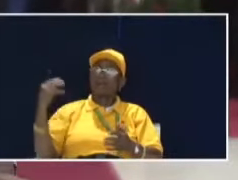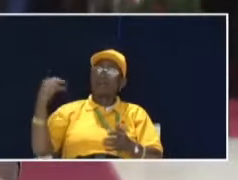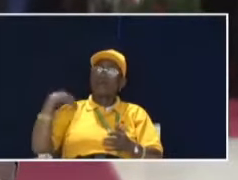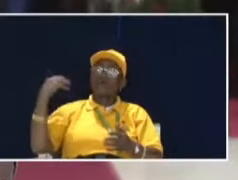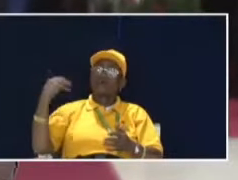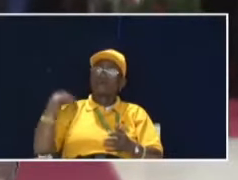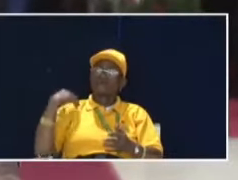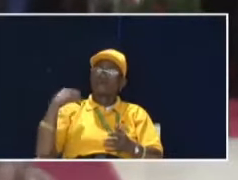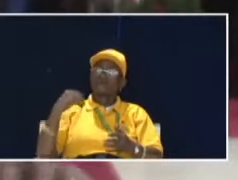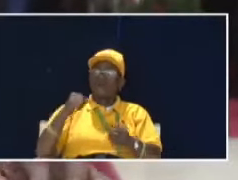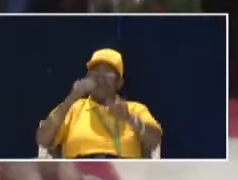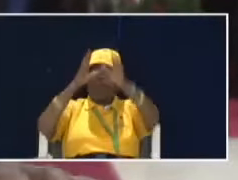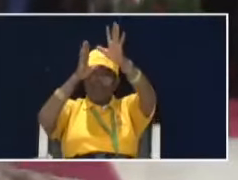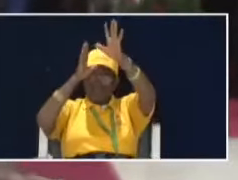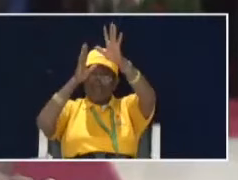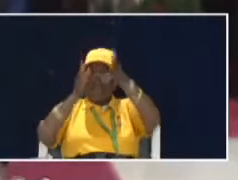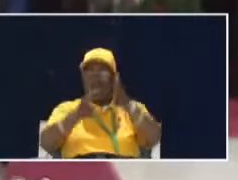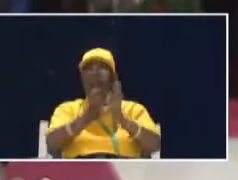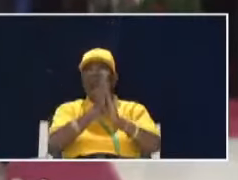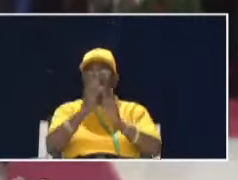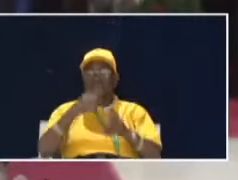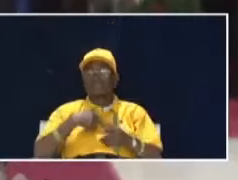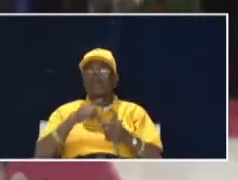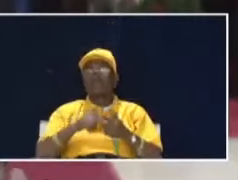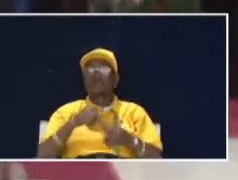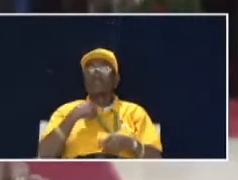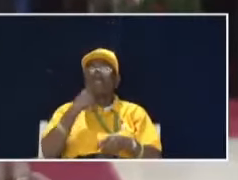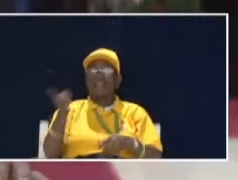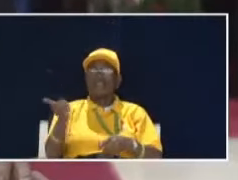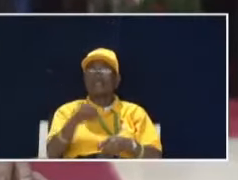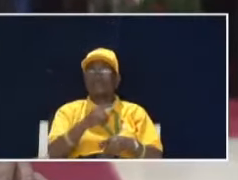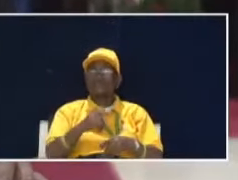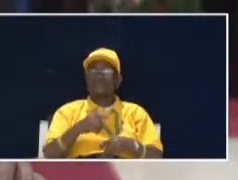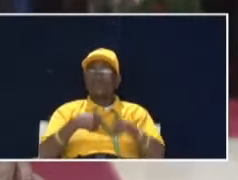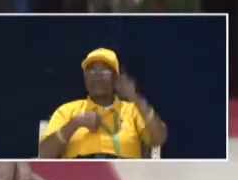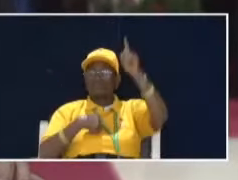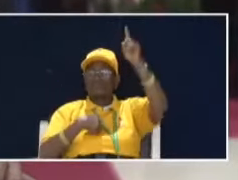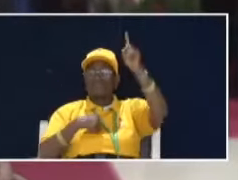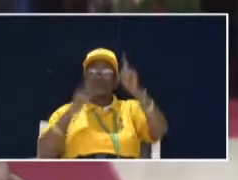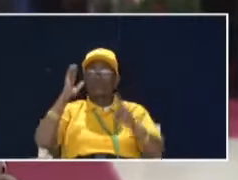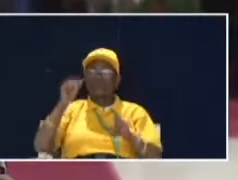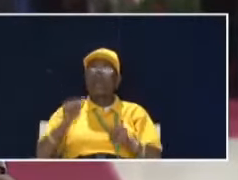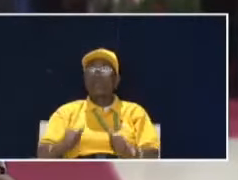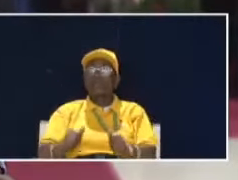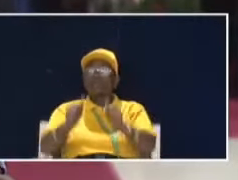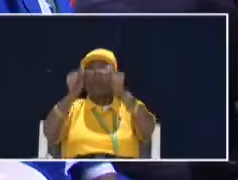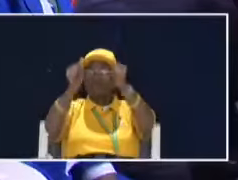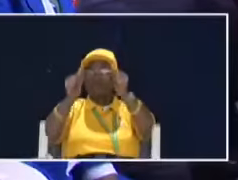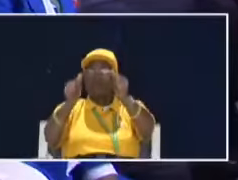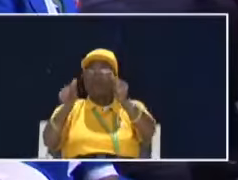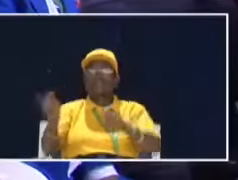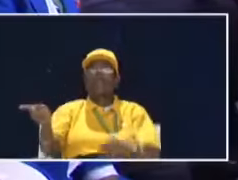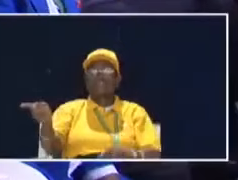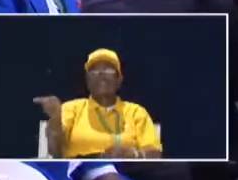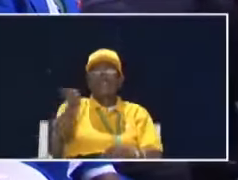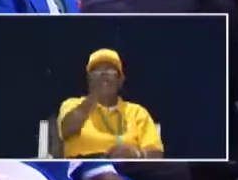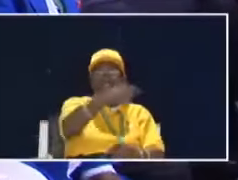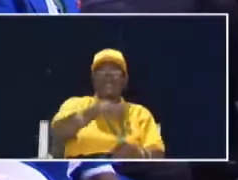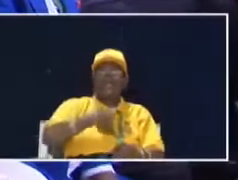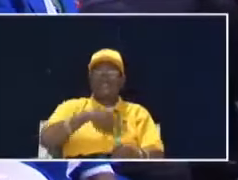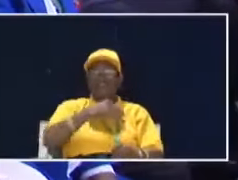And Daddy asked me to tell you, I will promote you and protect you.